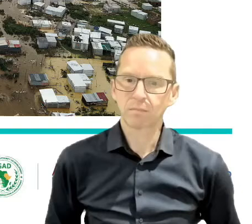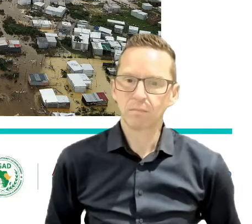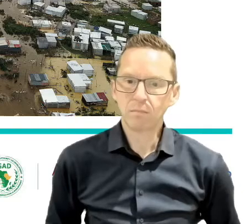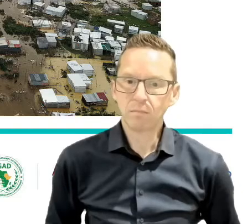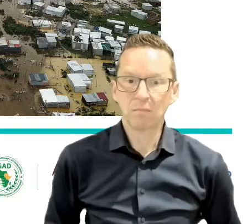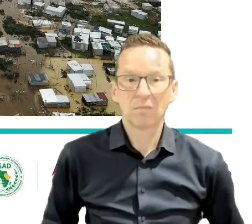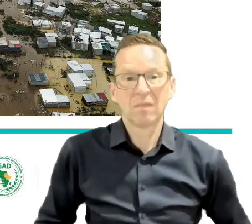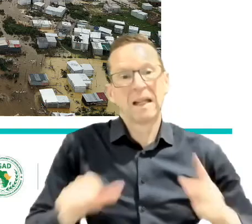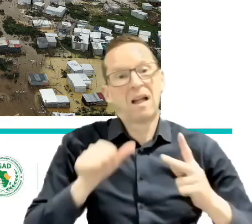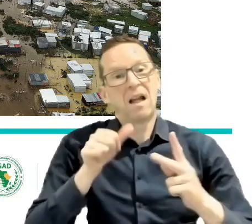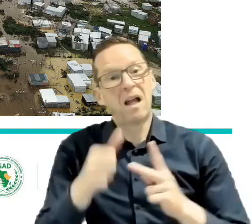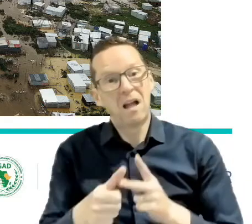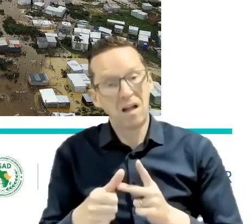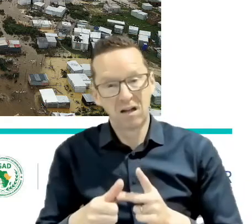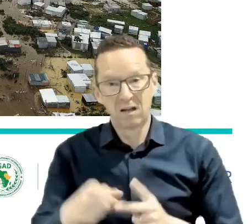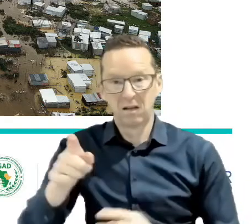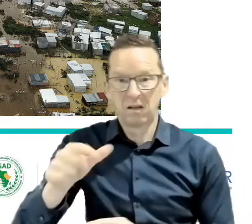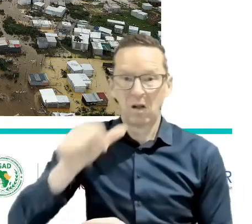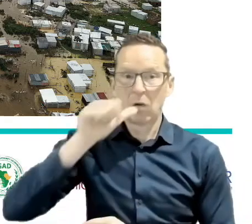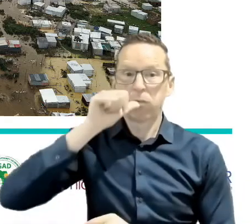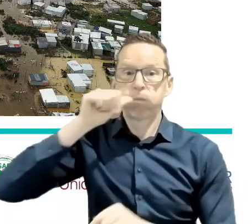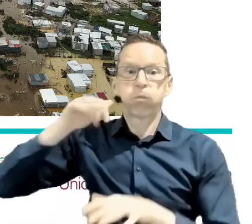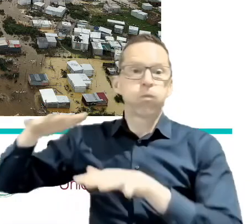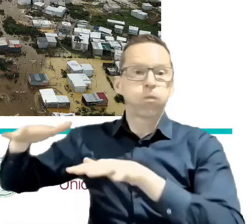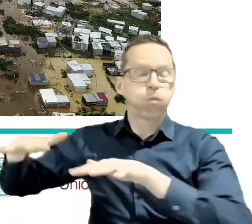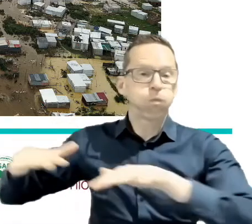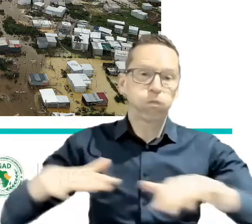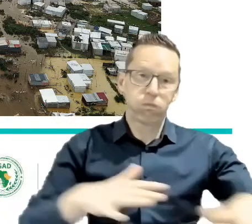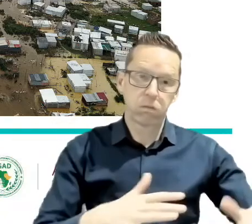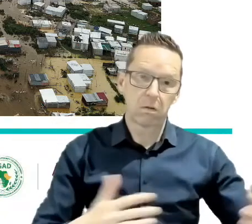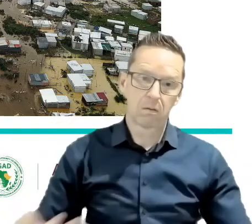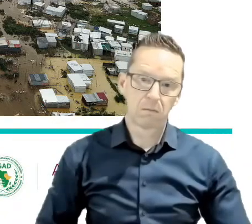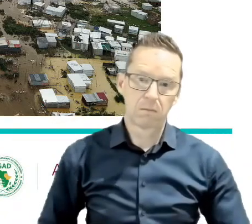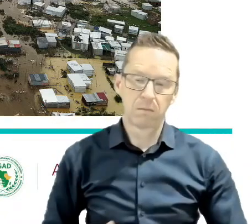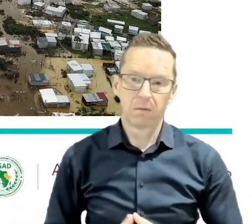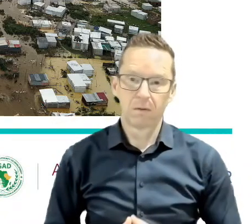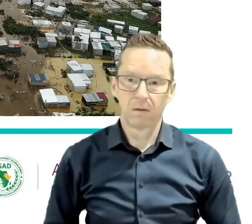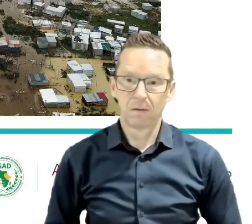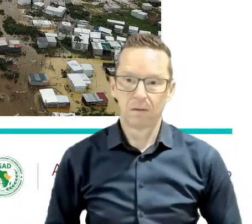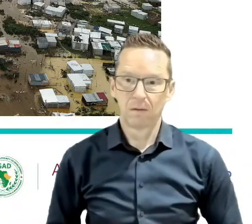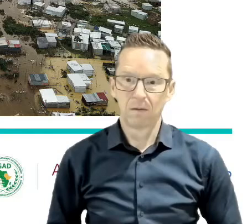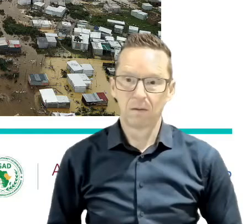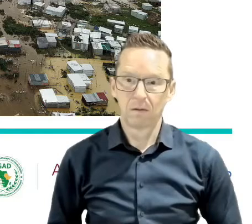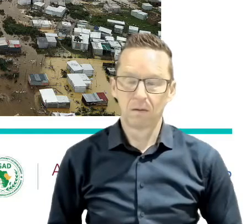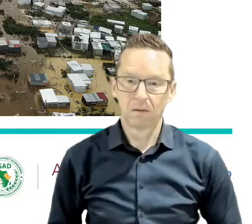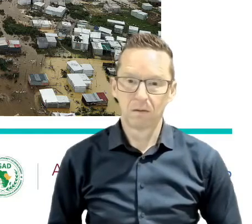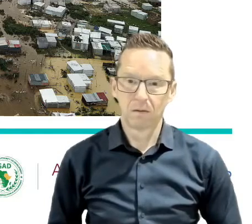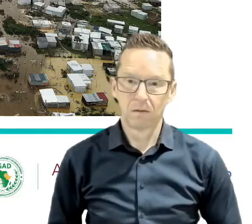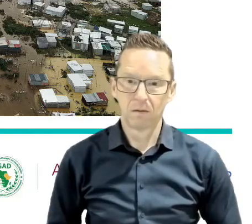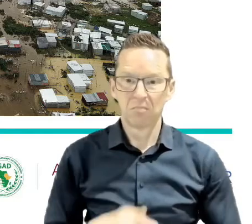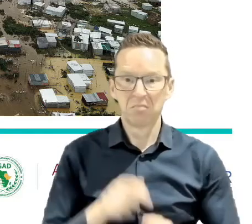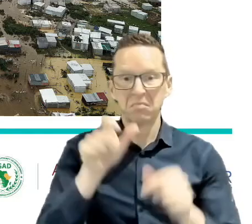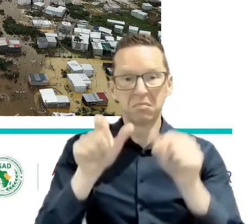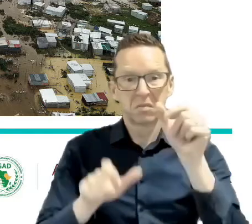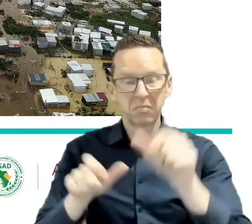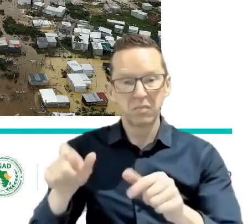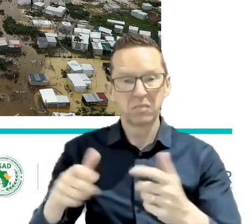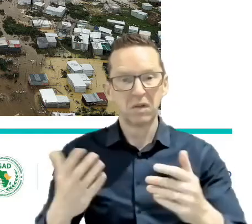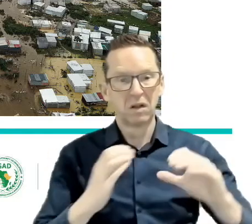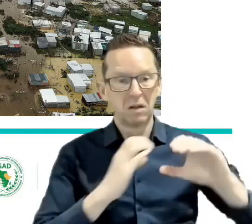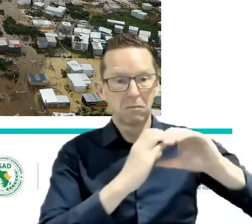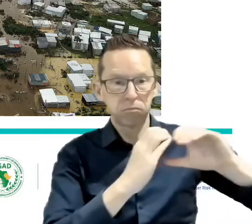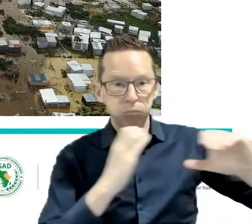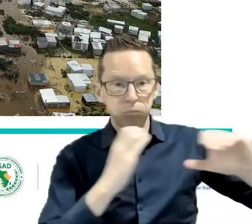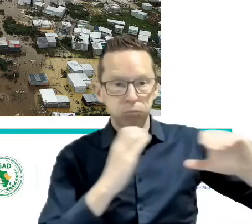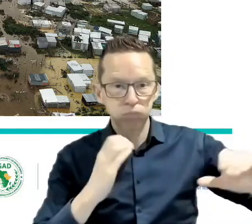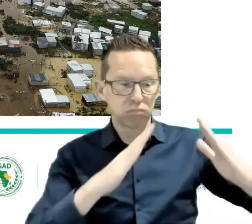people were moved out of their lodgings, also informal lodgings, because they could not pay rent, and were forced